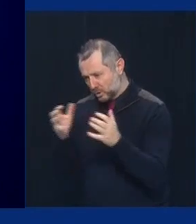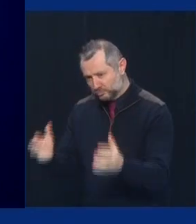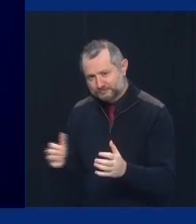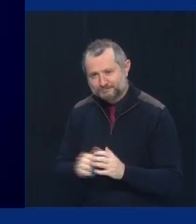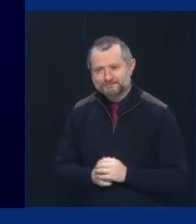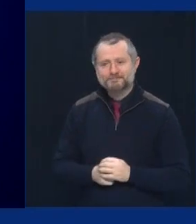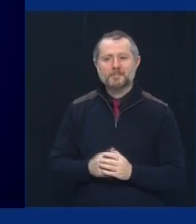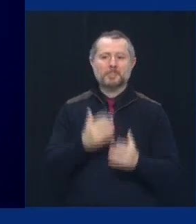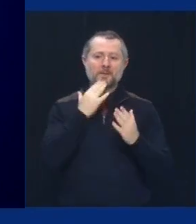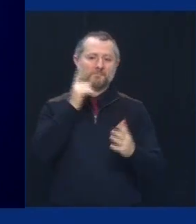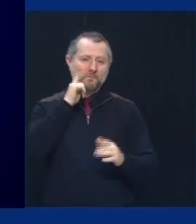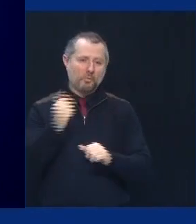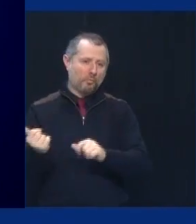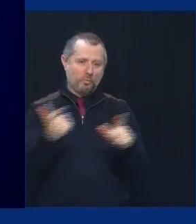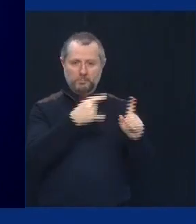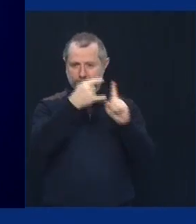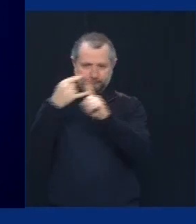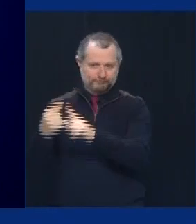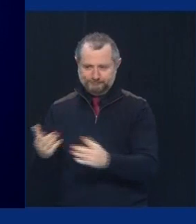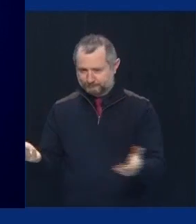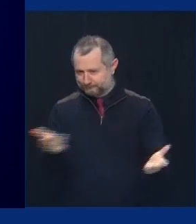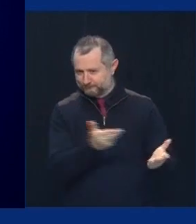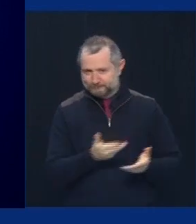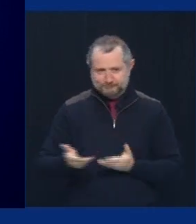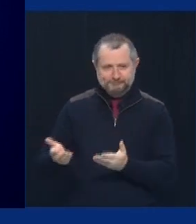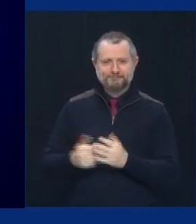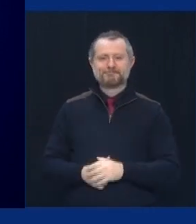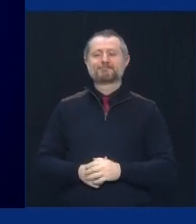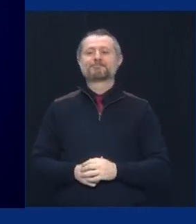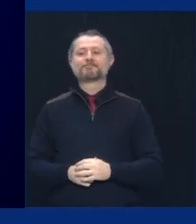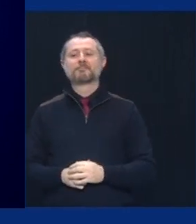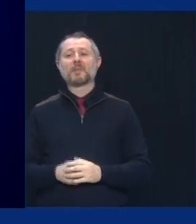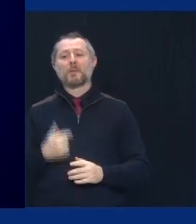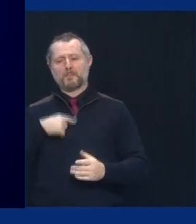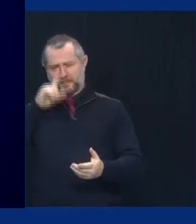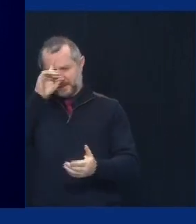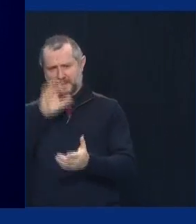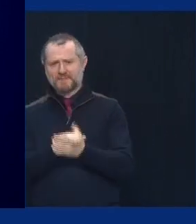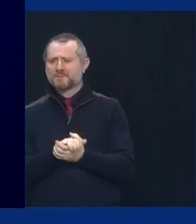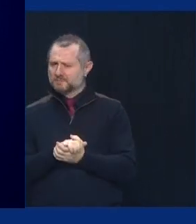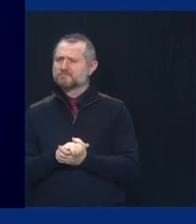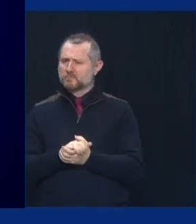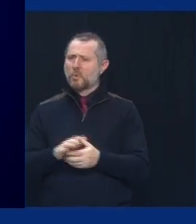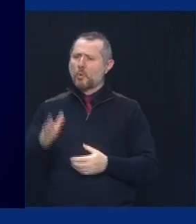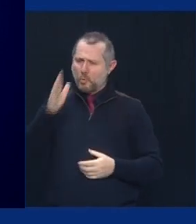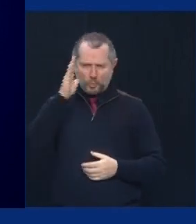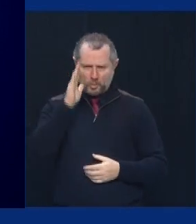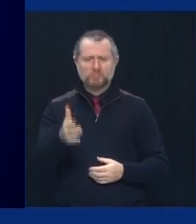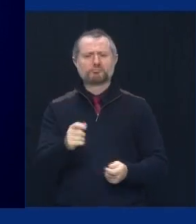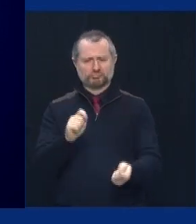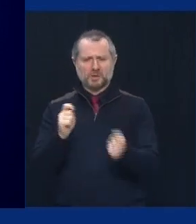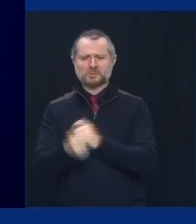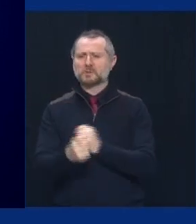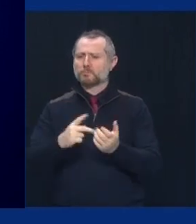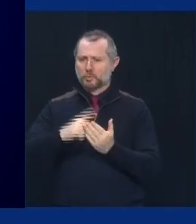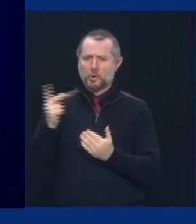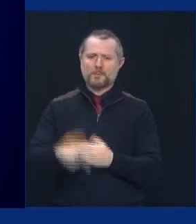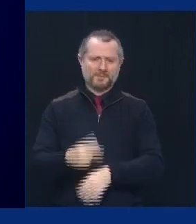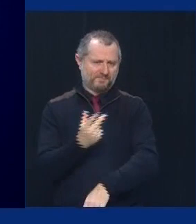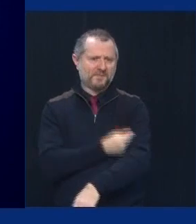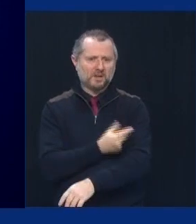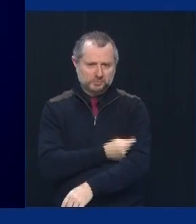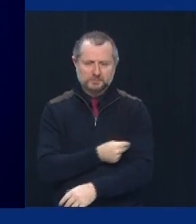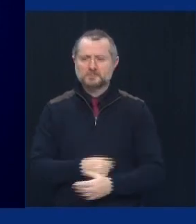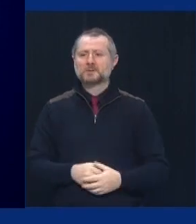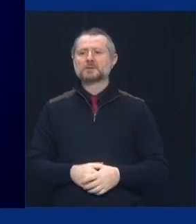you. And look, I believe that we will get changes to this vaccination program. I think it's